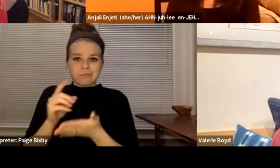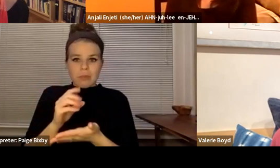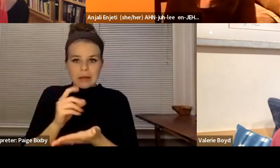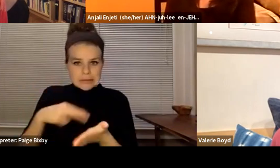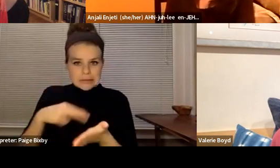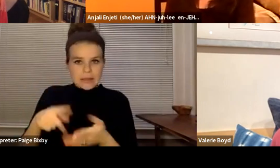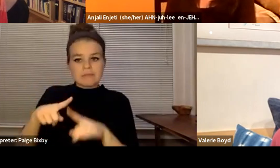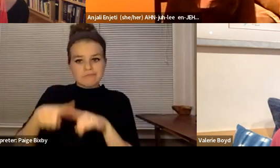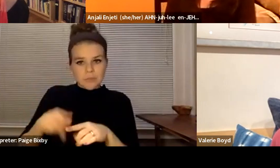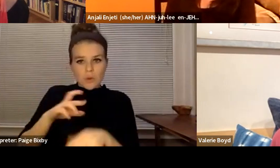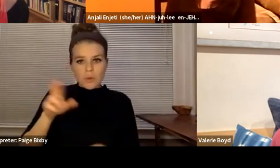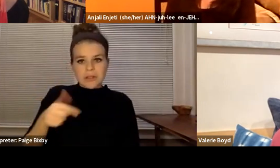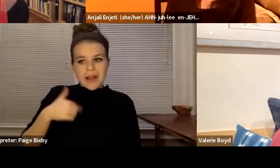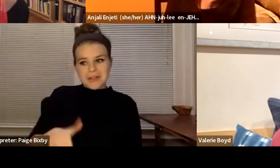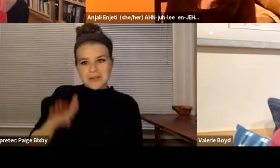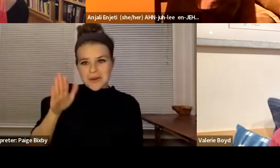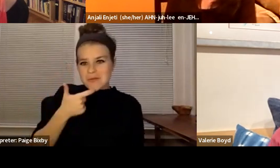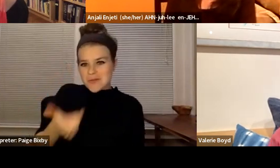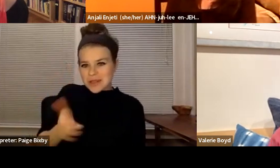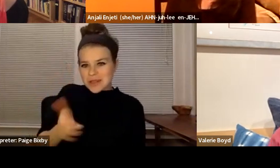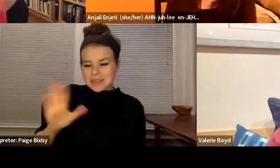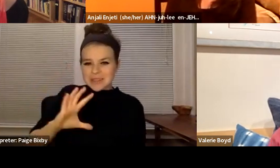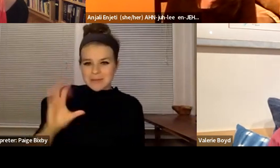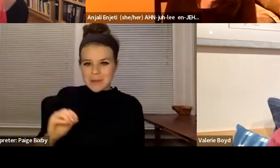up seeing the company perform, and